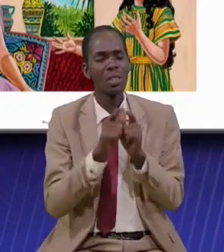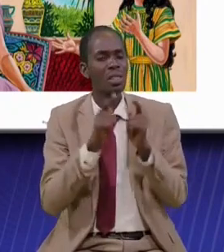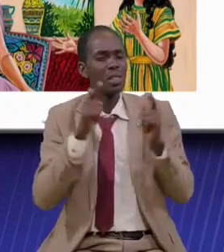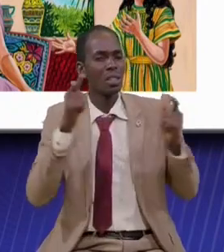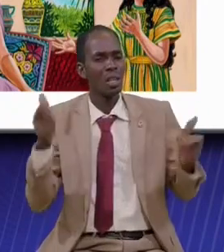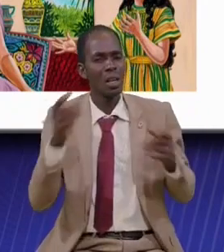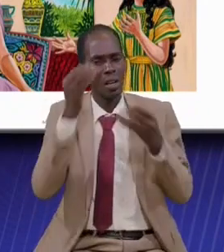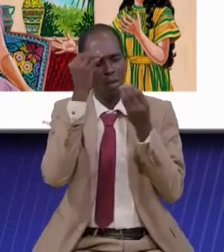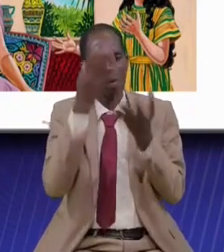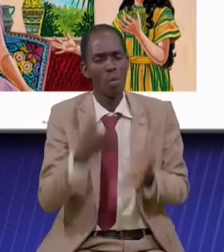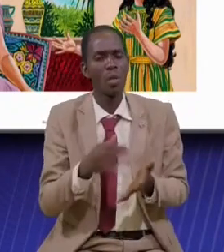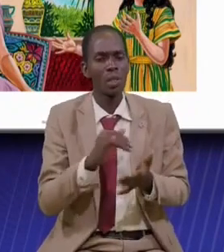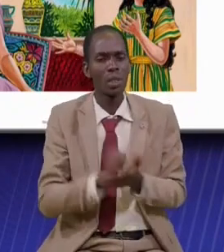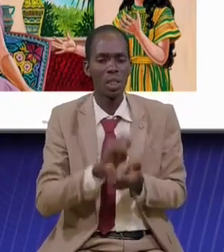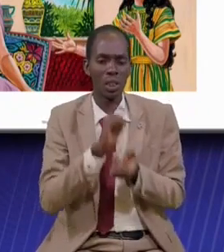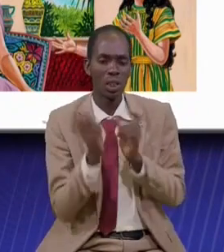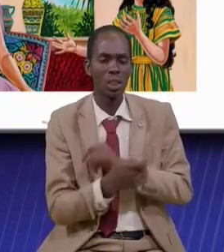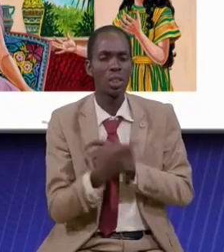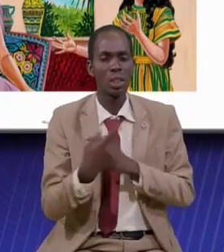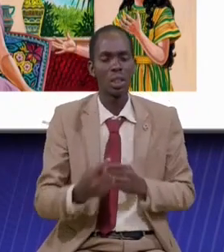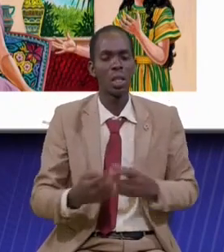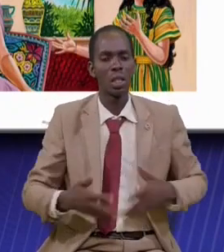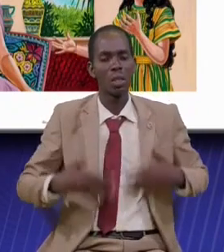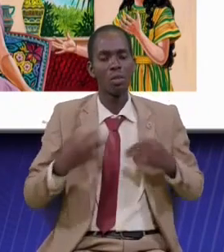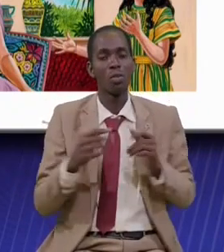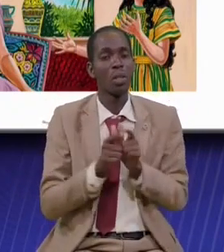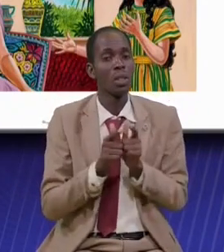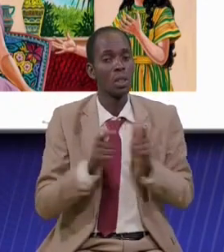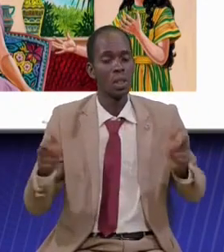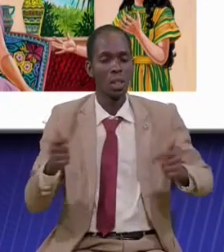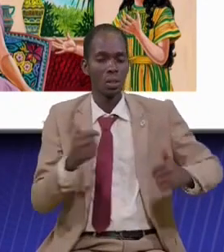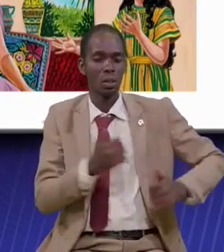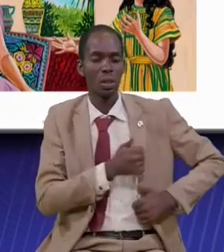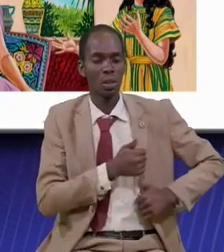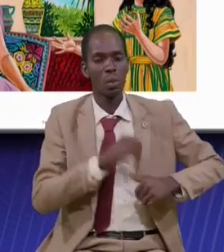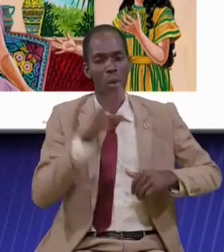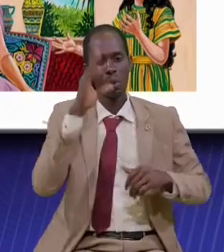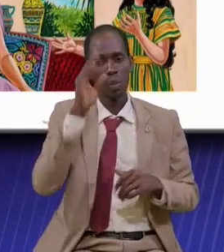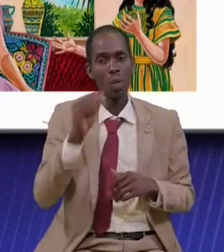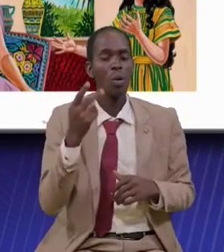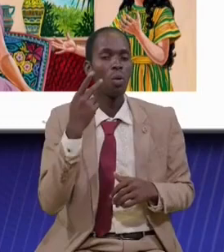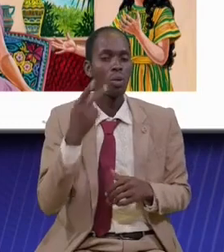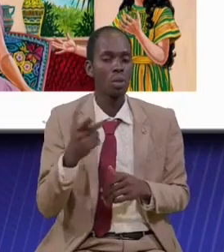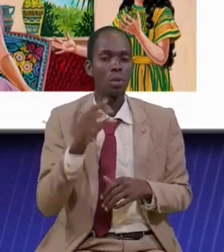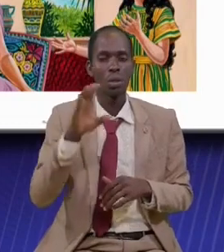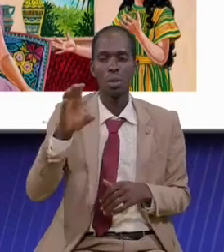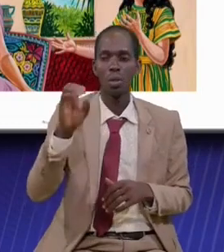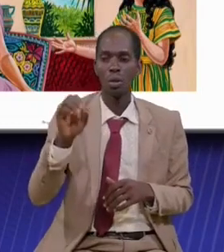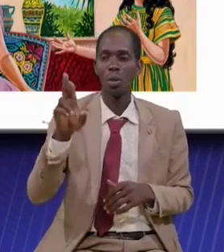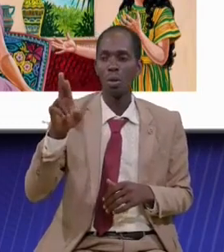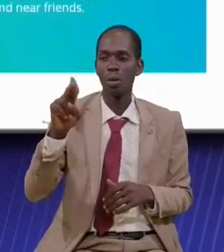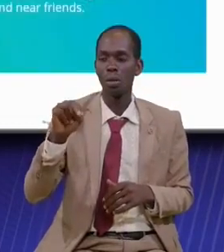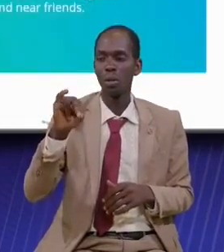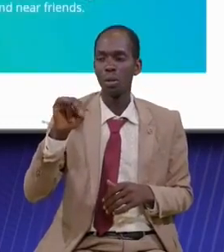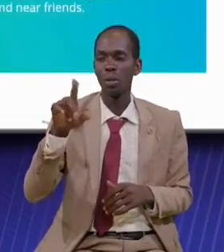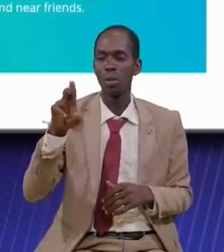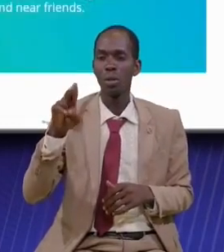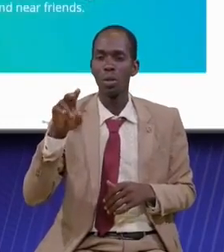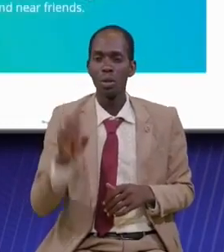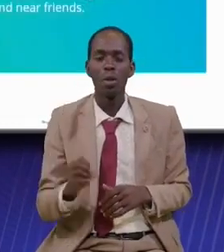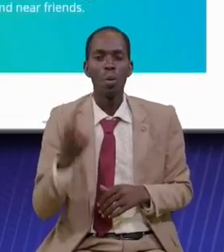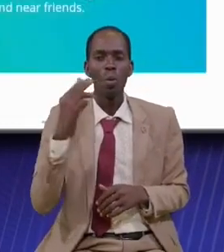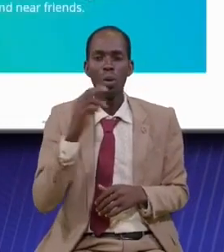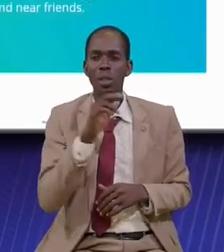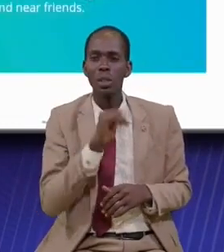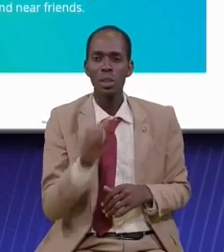life of a man, a great general. What about Cornelius? He was a silent influencer, a giver. And when the